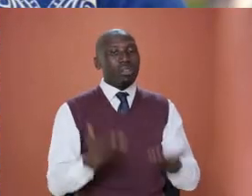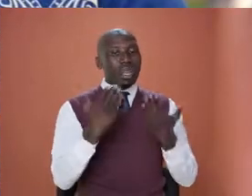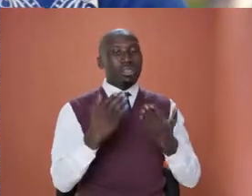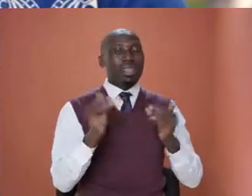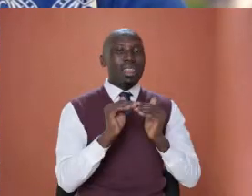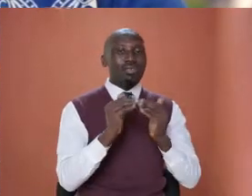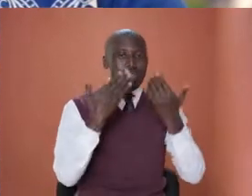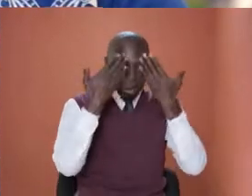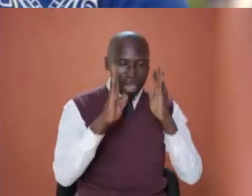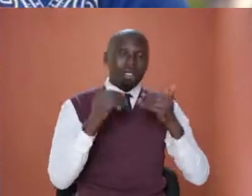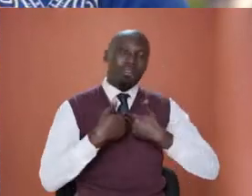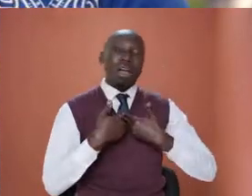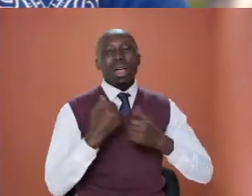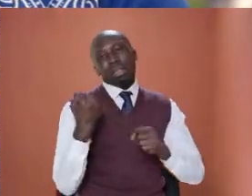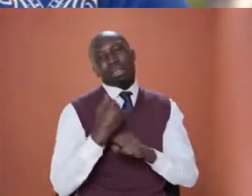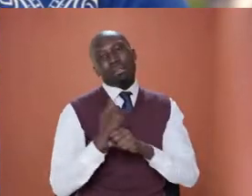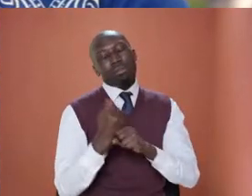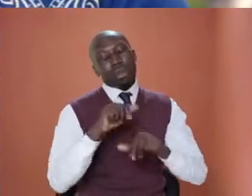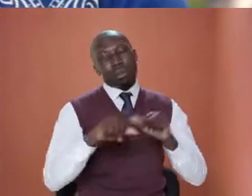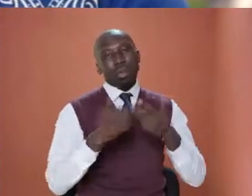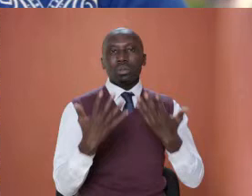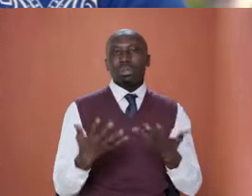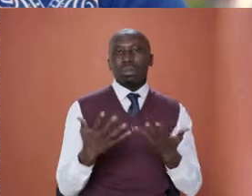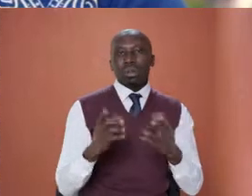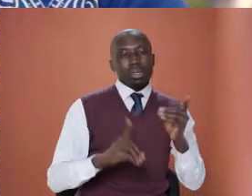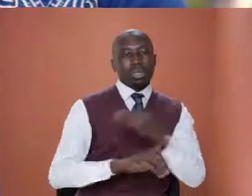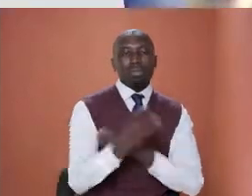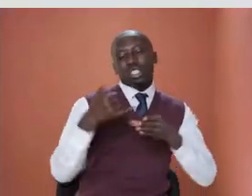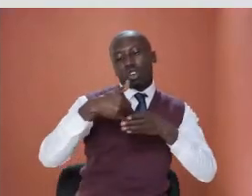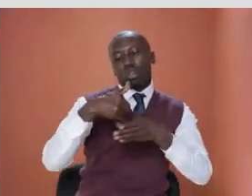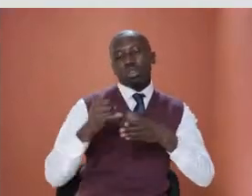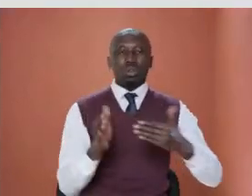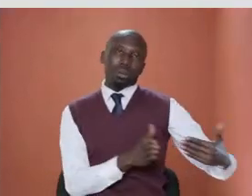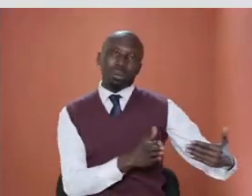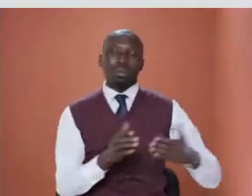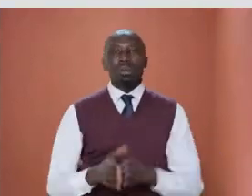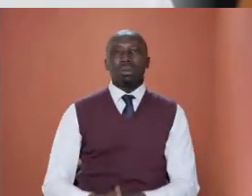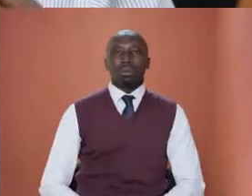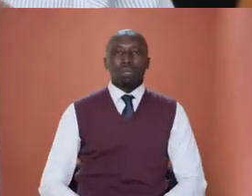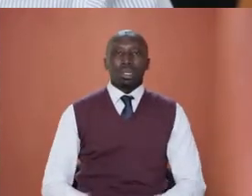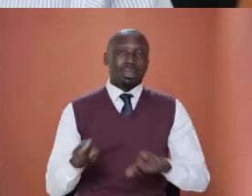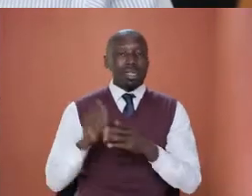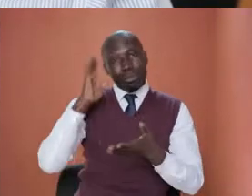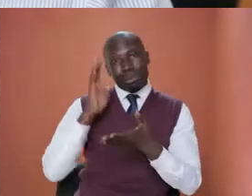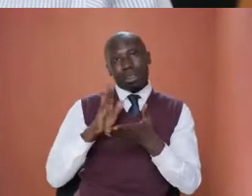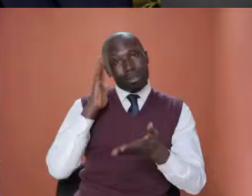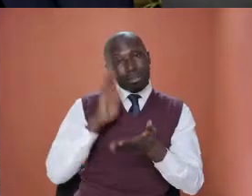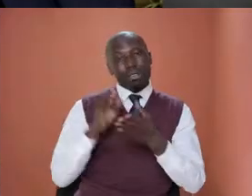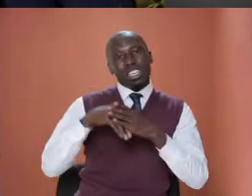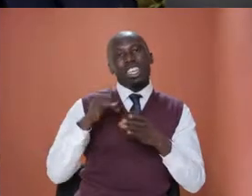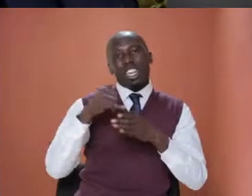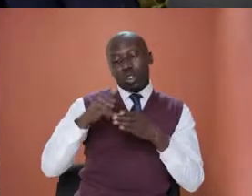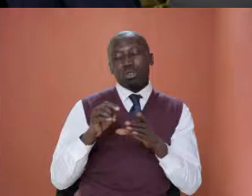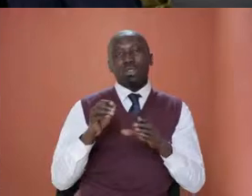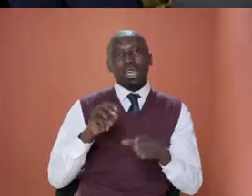awareness of our staff about disability inclusion. We believe in inclusion as Umeme.